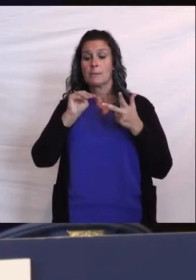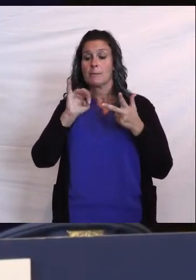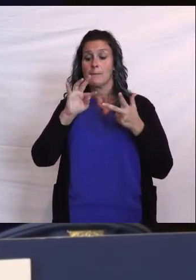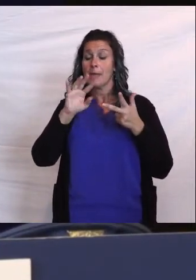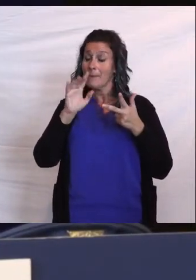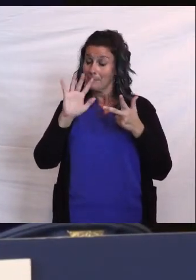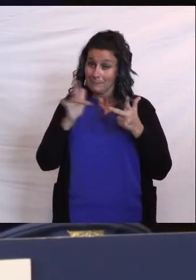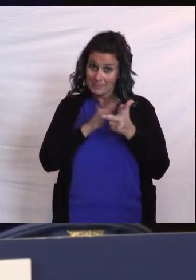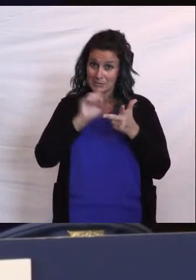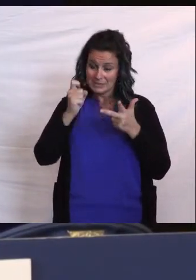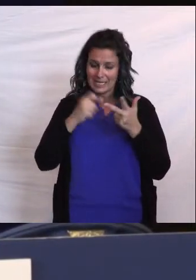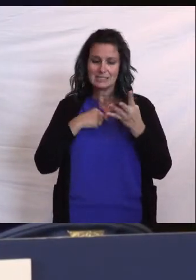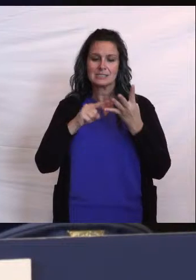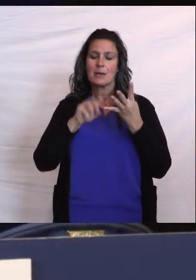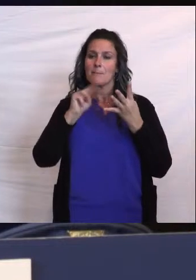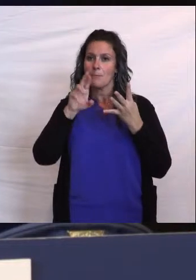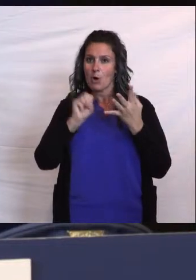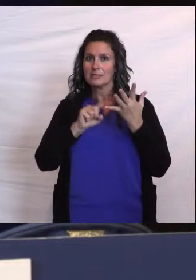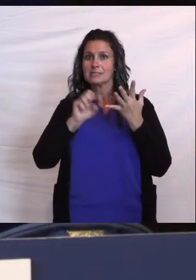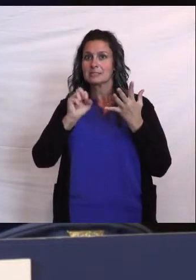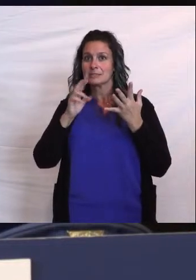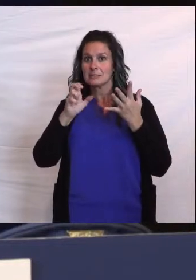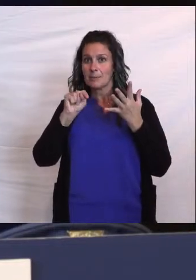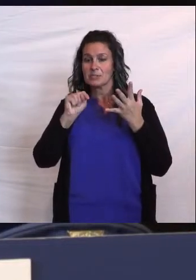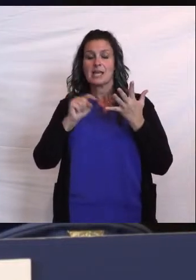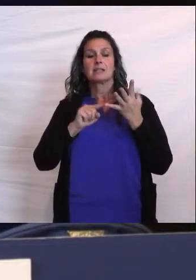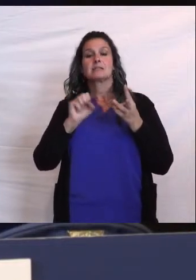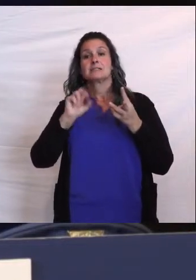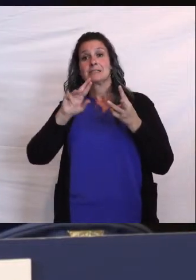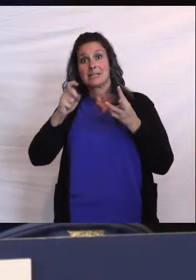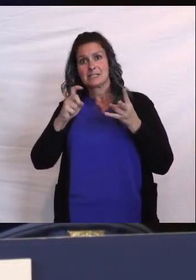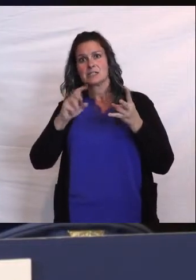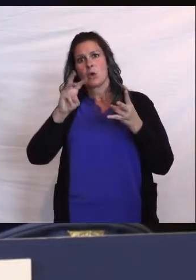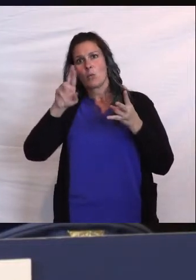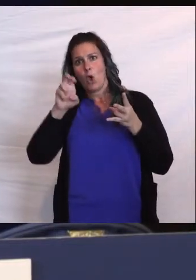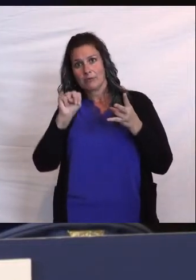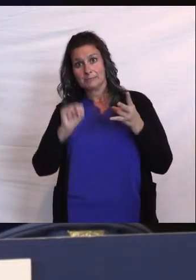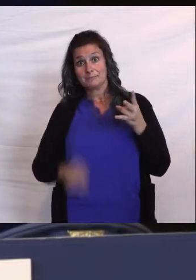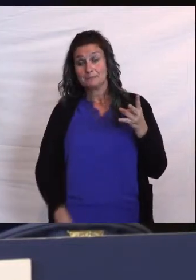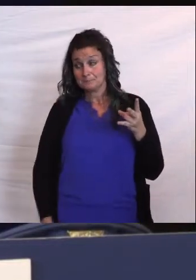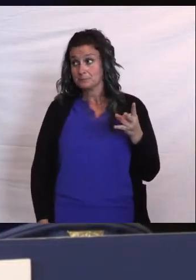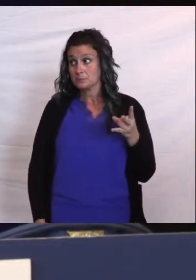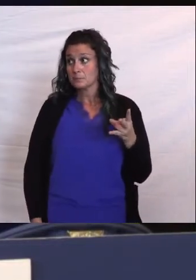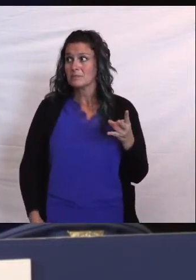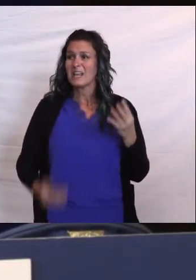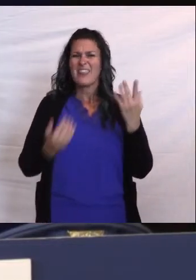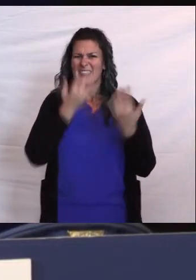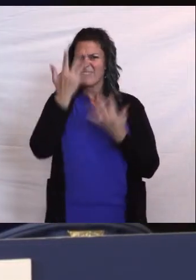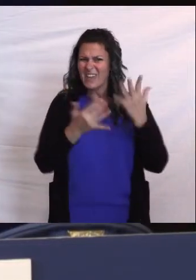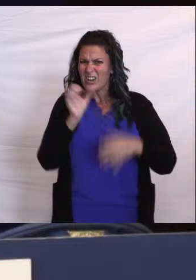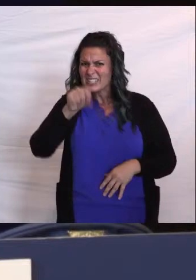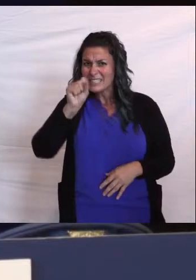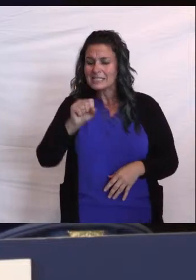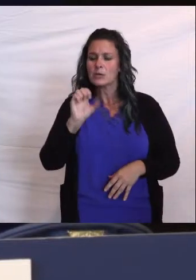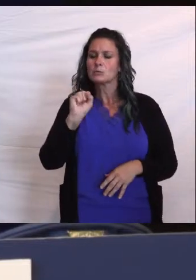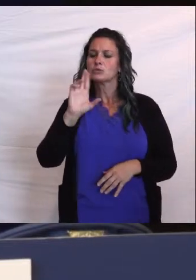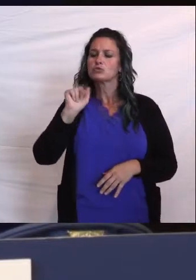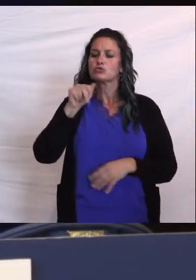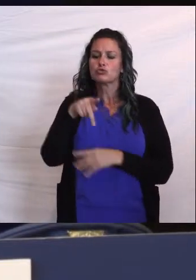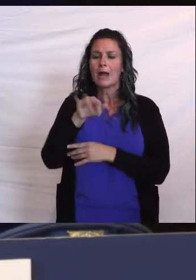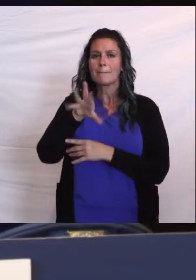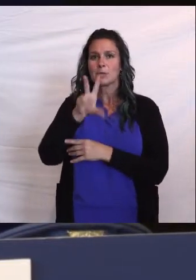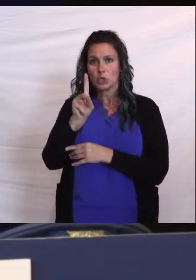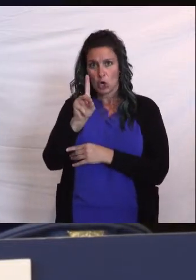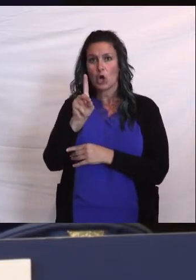Middlesex, Morris, Somerset, Sussex, and Warren. The fire, yes, that was a scrapyard fire up there in